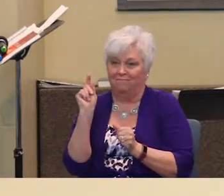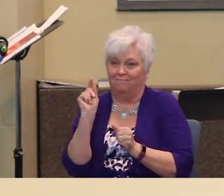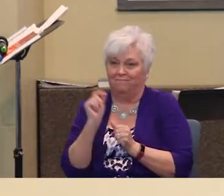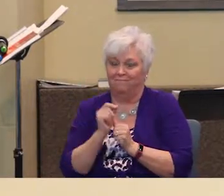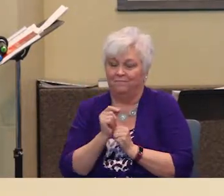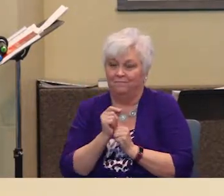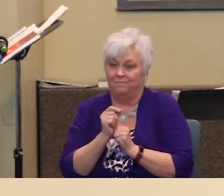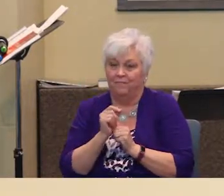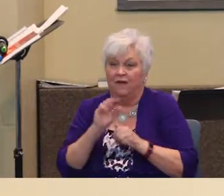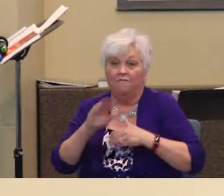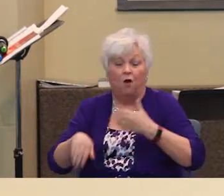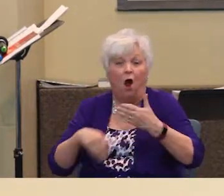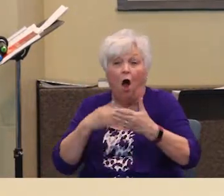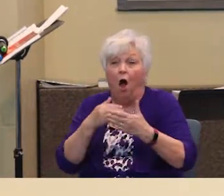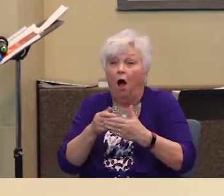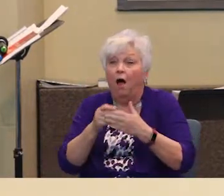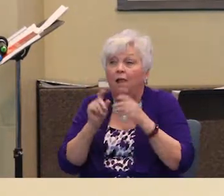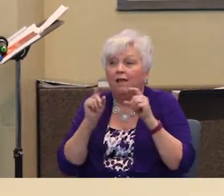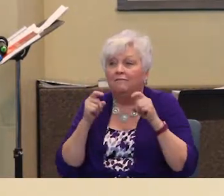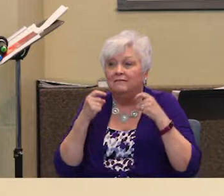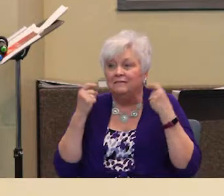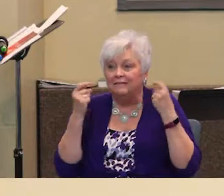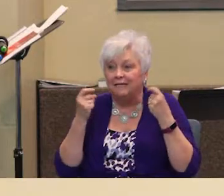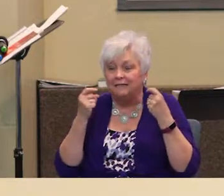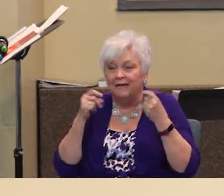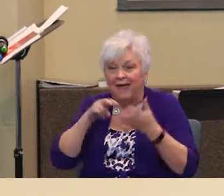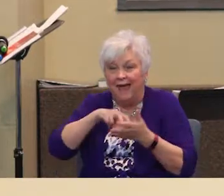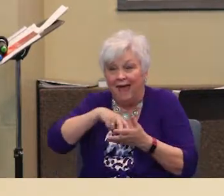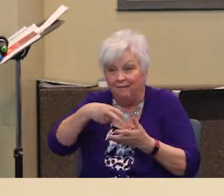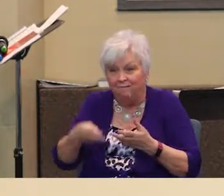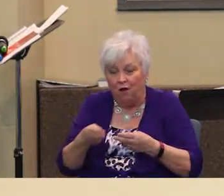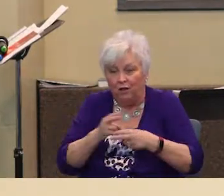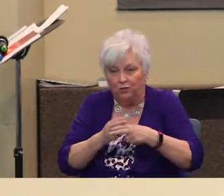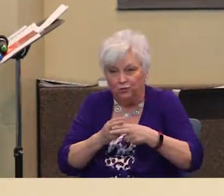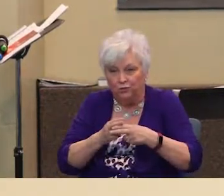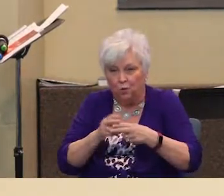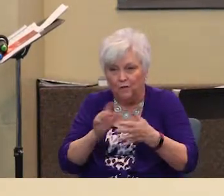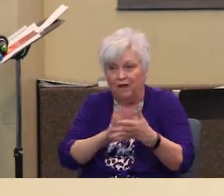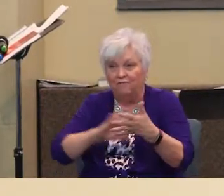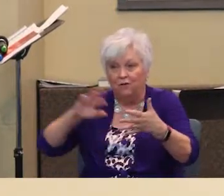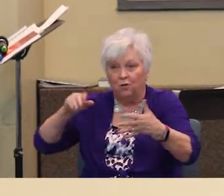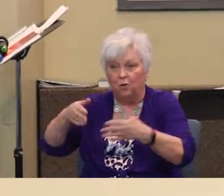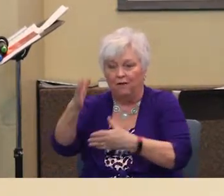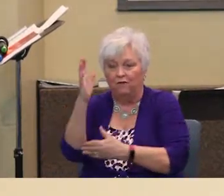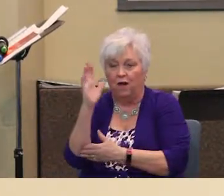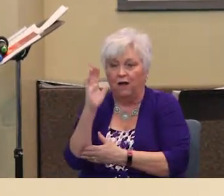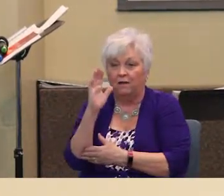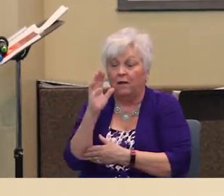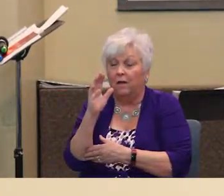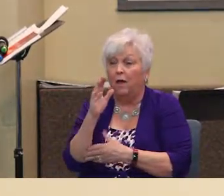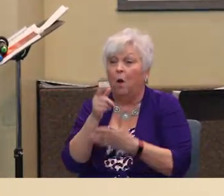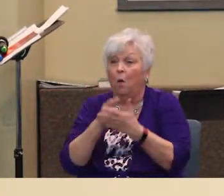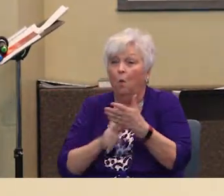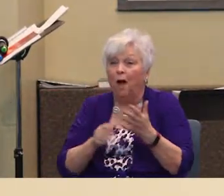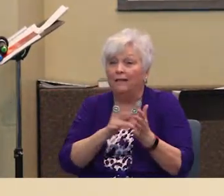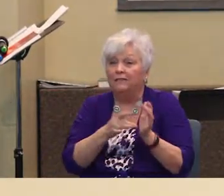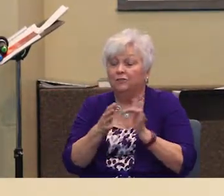For all have sinned and fall short of the glory of God. See, what Jesus accomplished on the